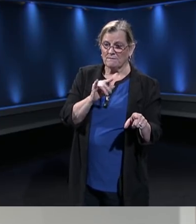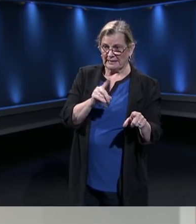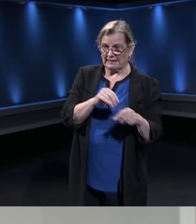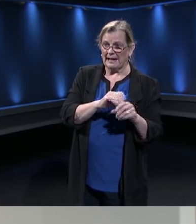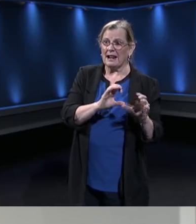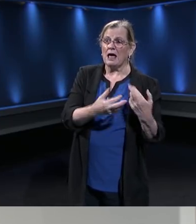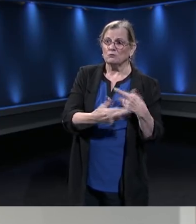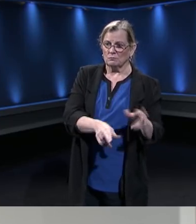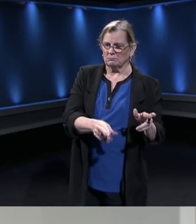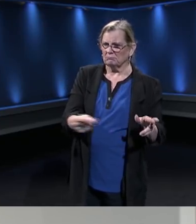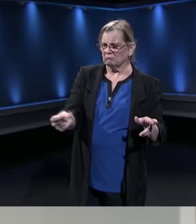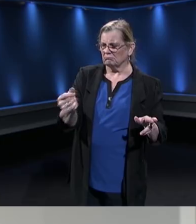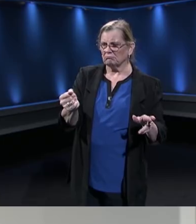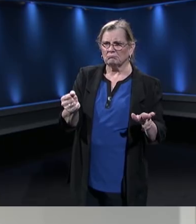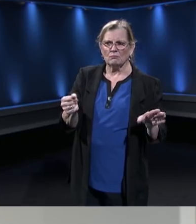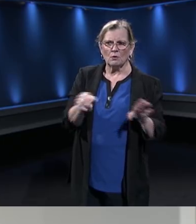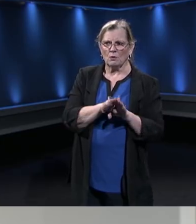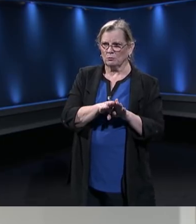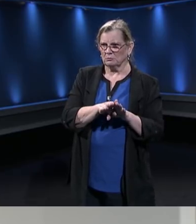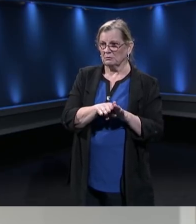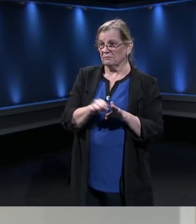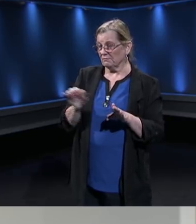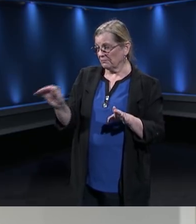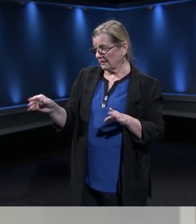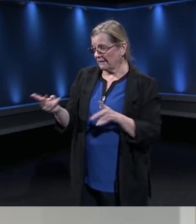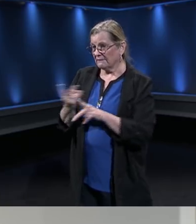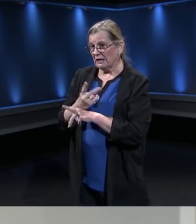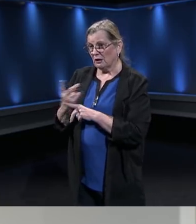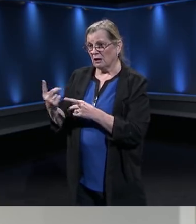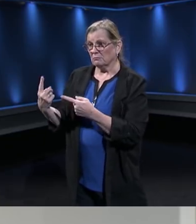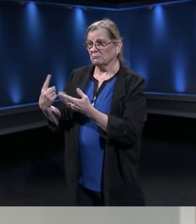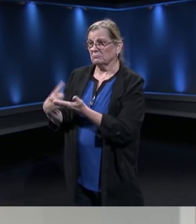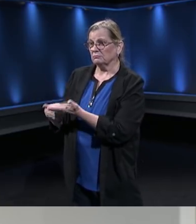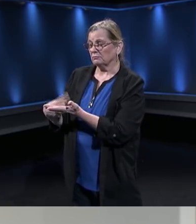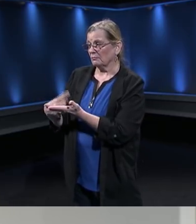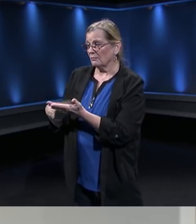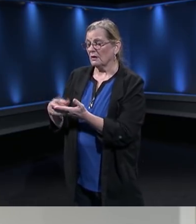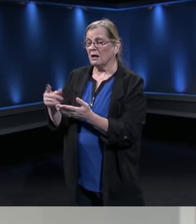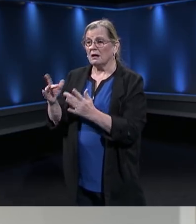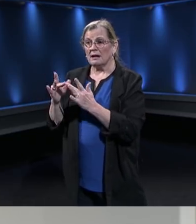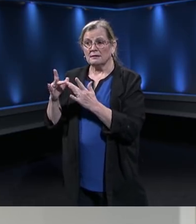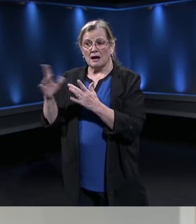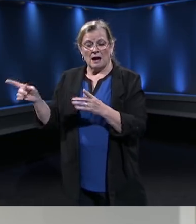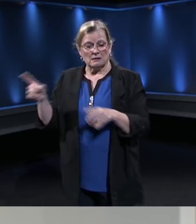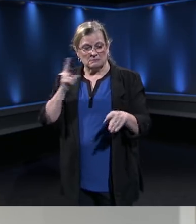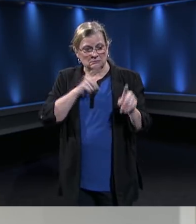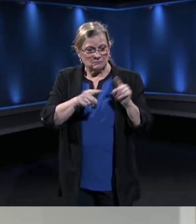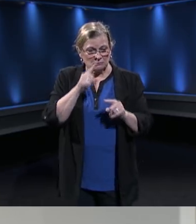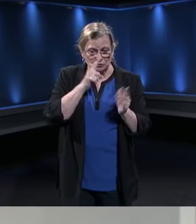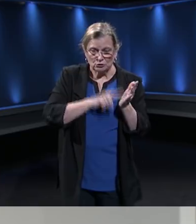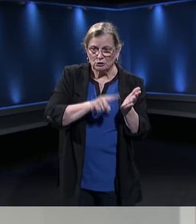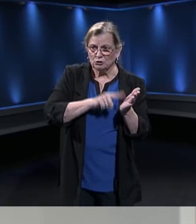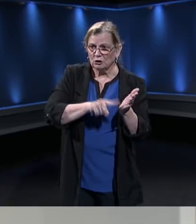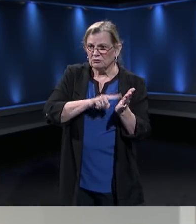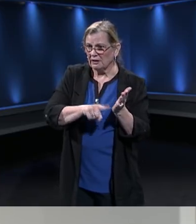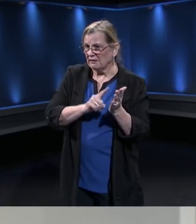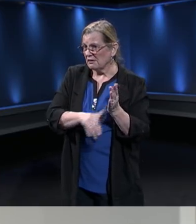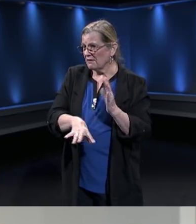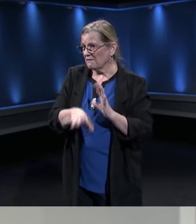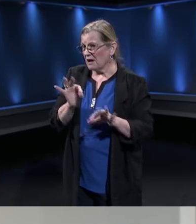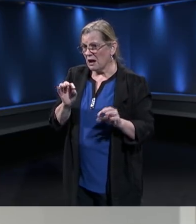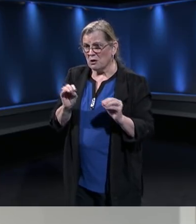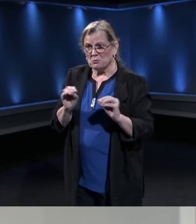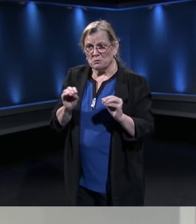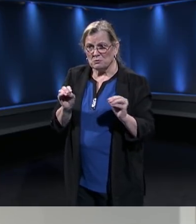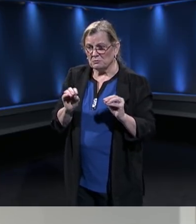close pending the outcome of the contact tracing investigation. The contact tracing investigation may find that there really hasn't been transmission within the